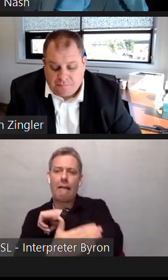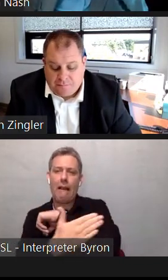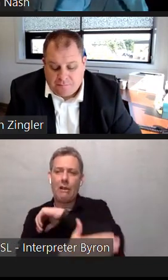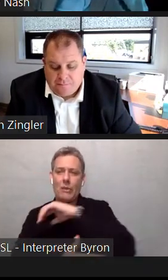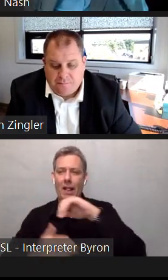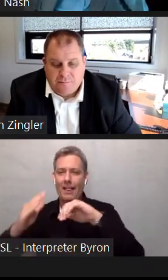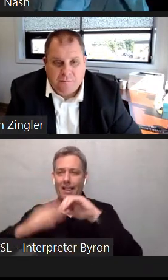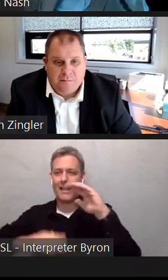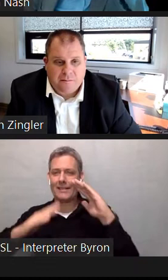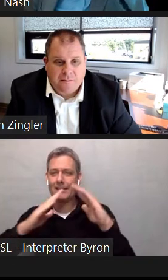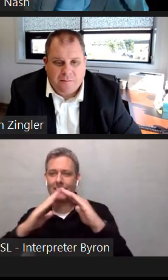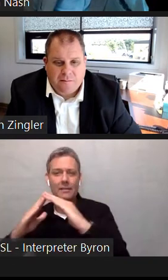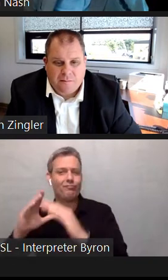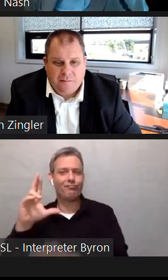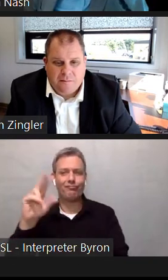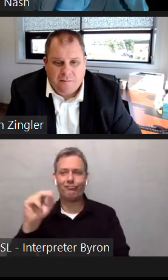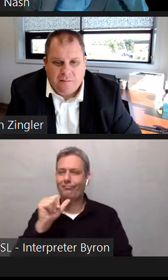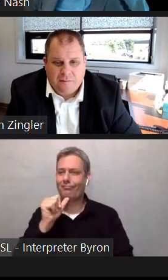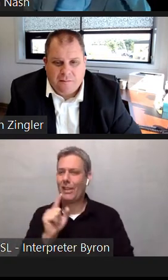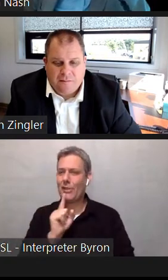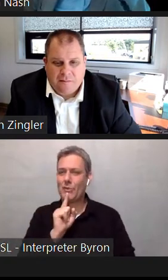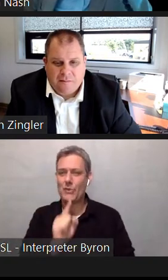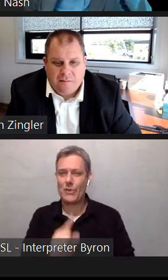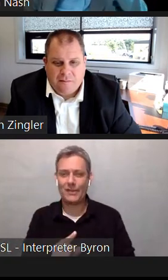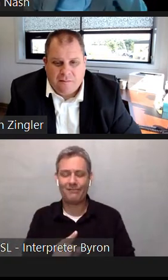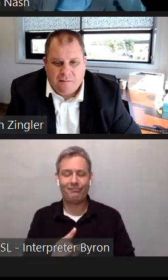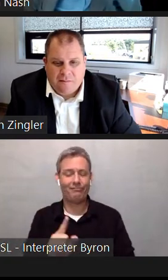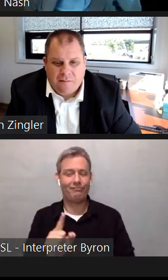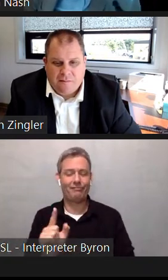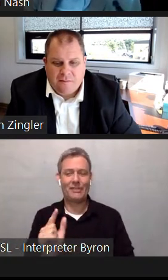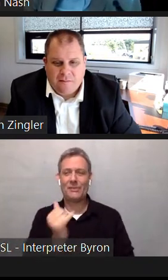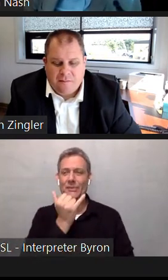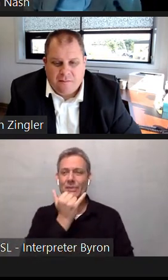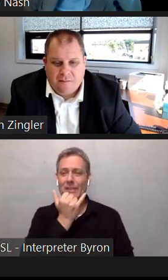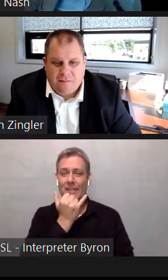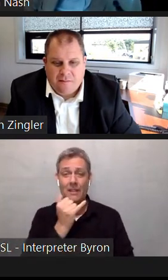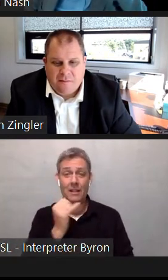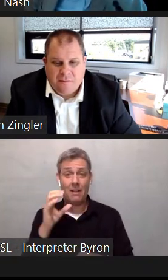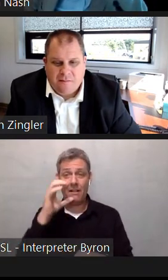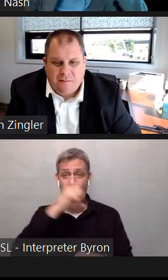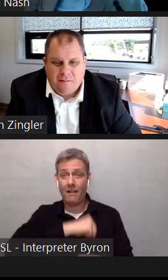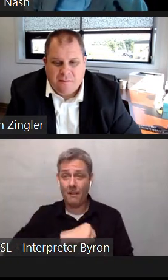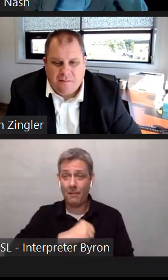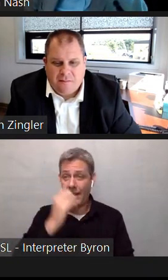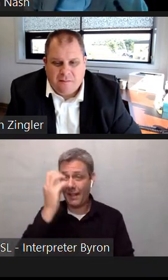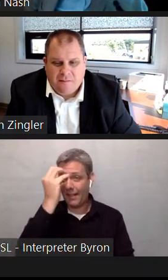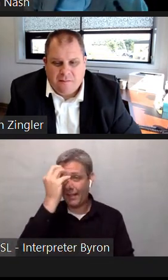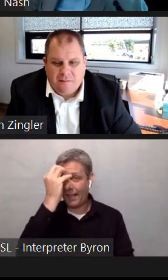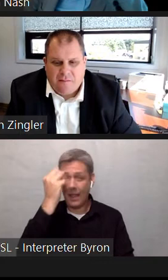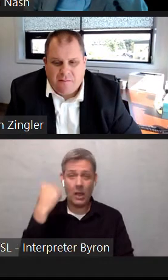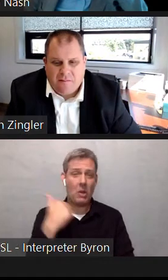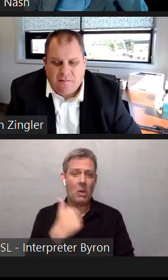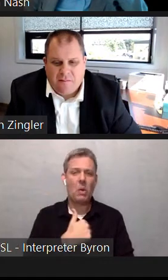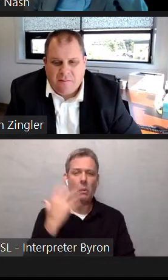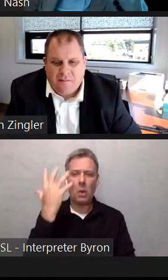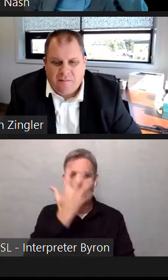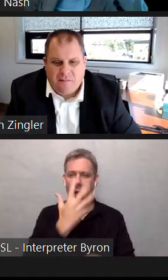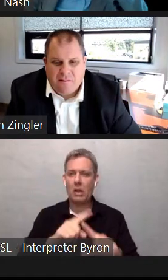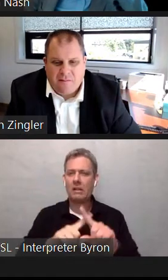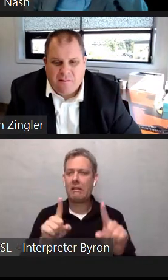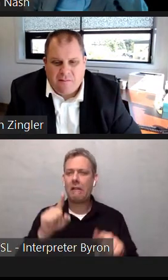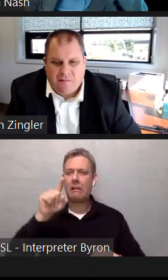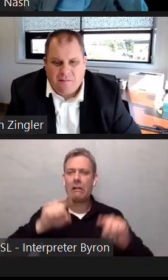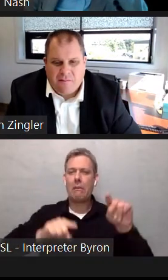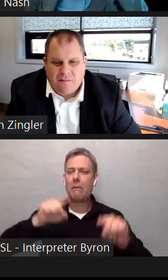true, right? The hypothesis was this would look different, based on political lines. That's not really true